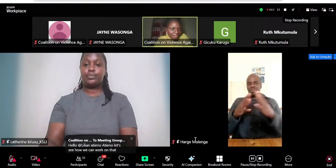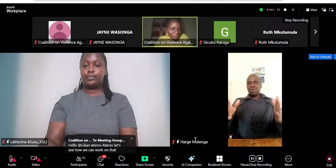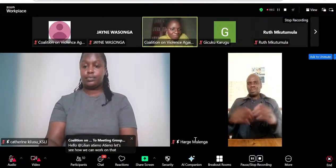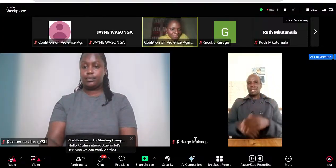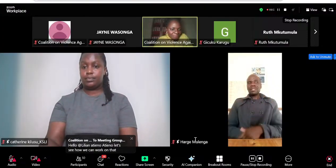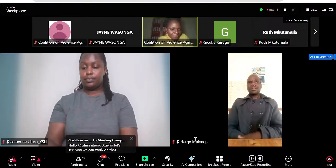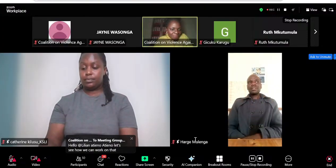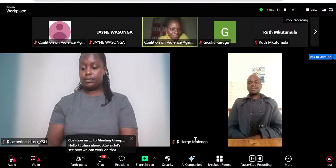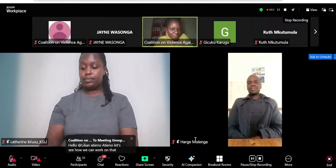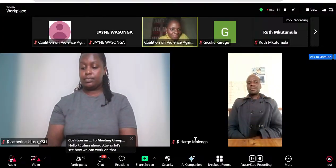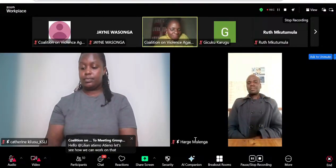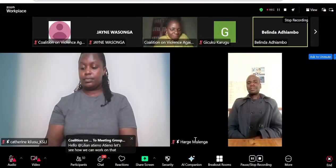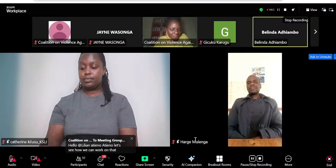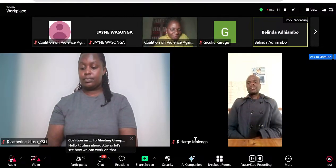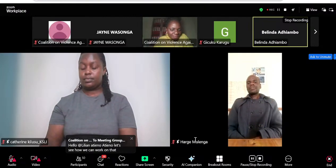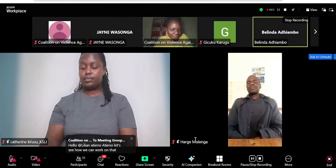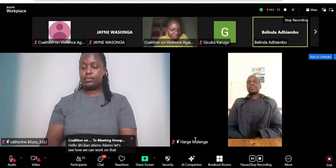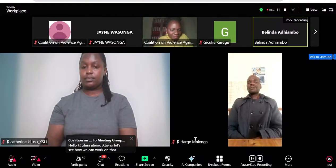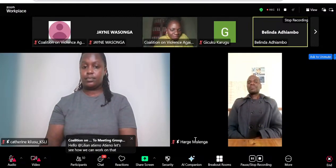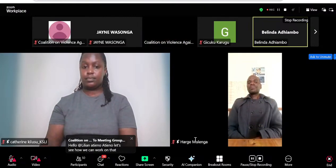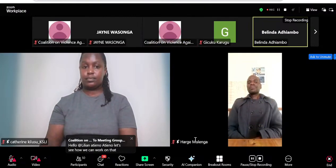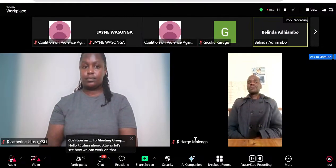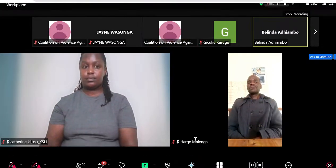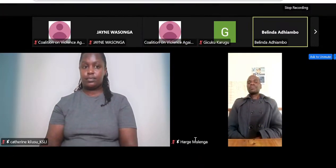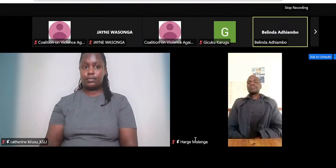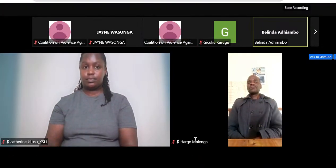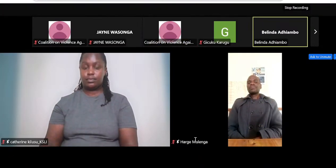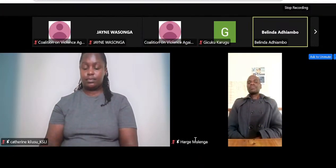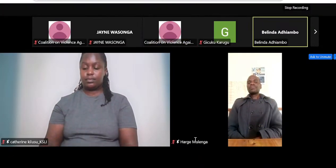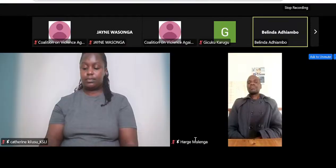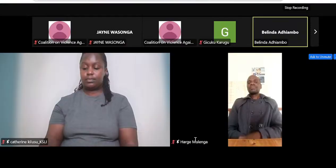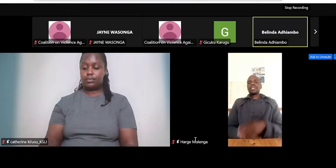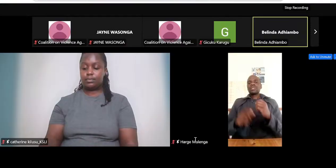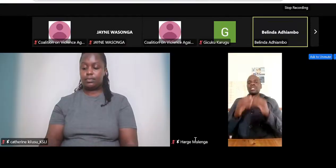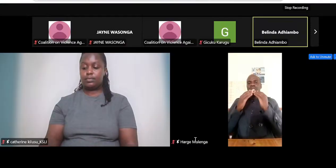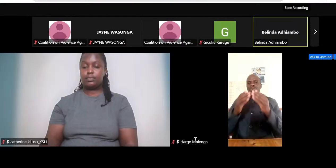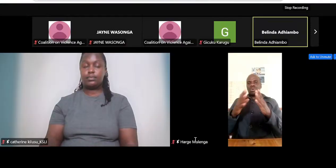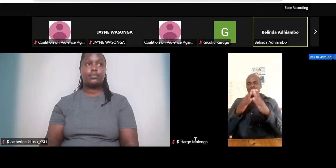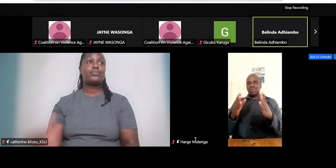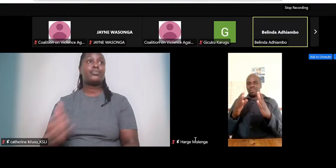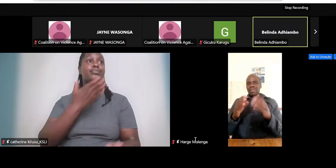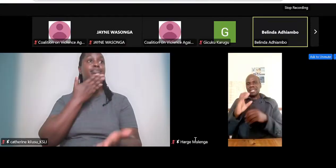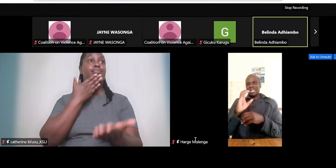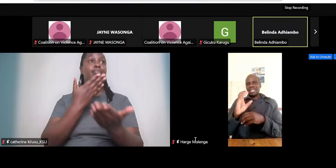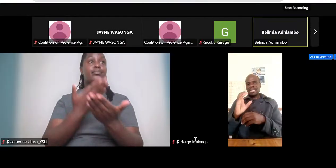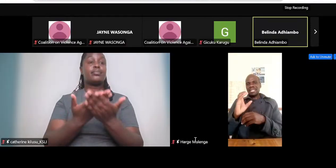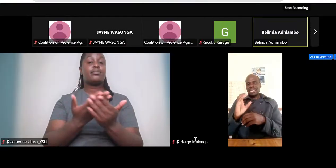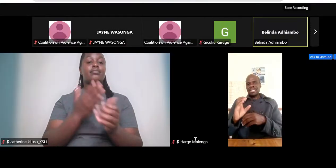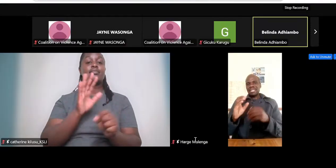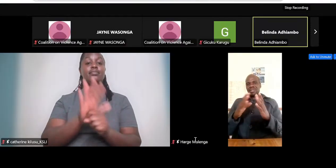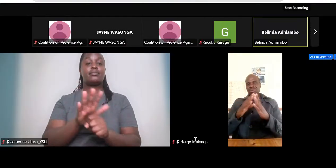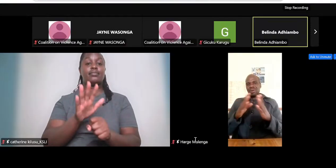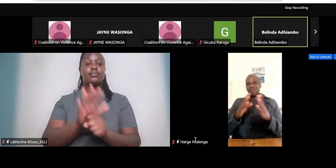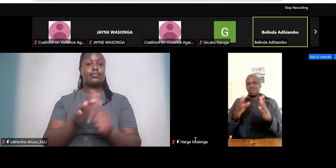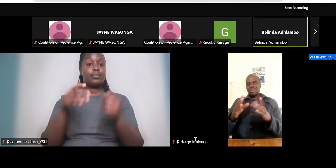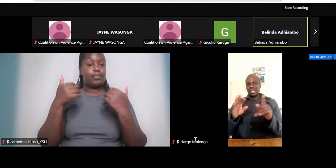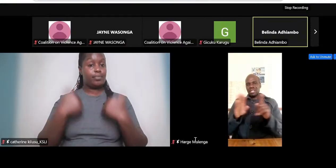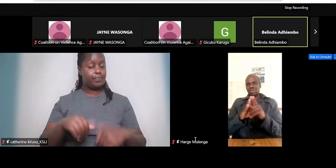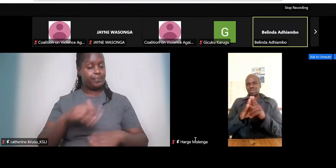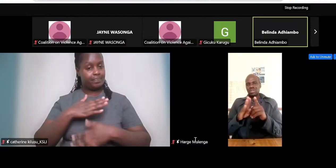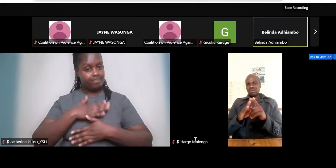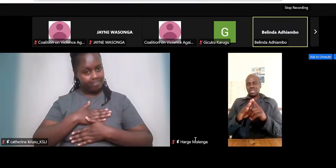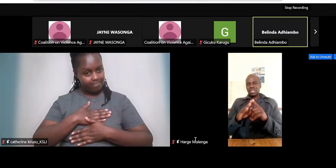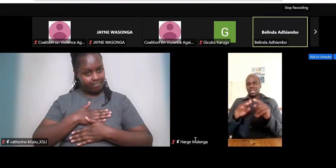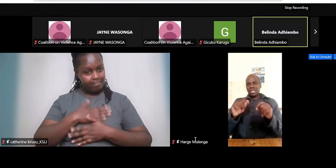Belinda, over to you. Thank you very much, Christine. I'm very humbled to be here. So my name is